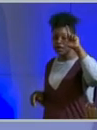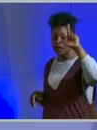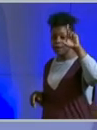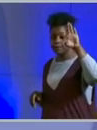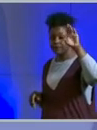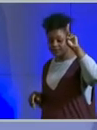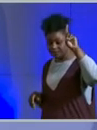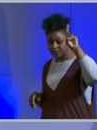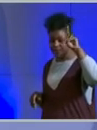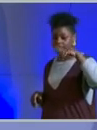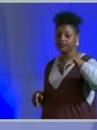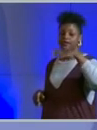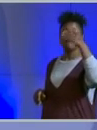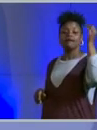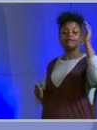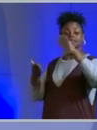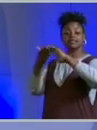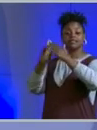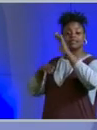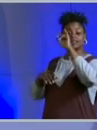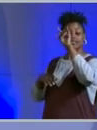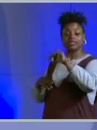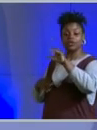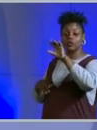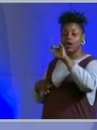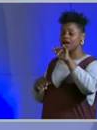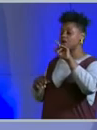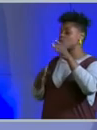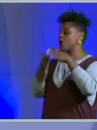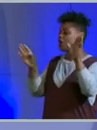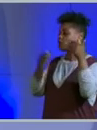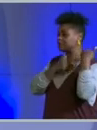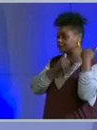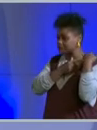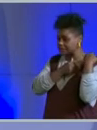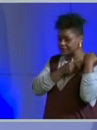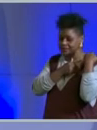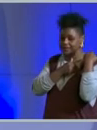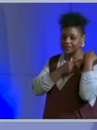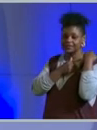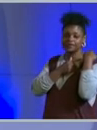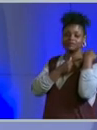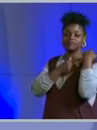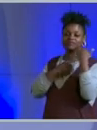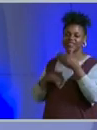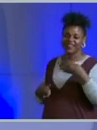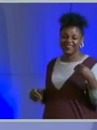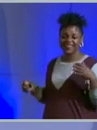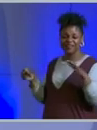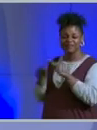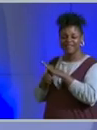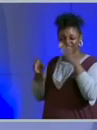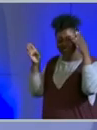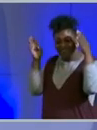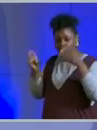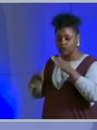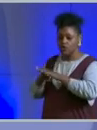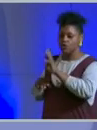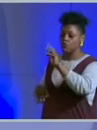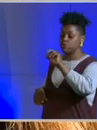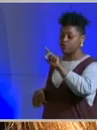also citywide responsibilities. And I want to focus them completely on Ward 7 and Ward